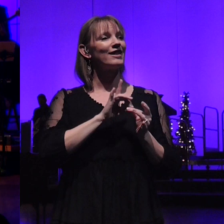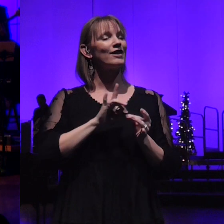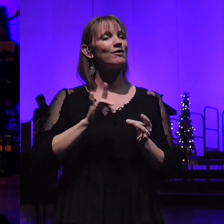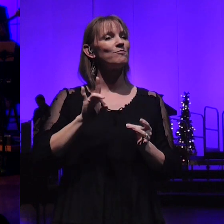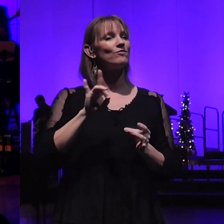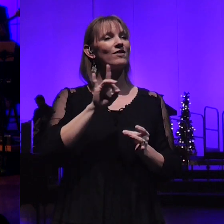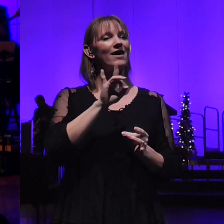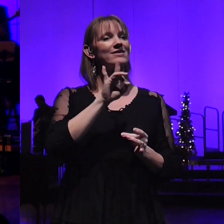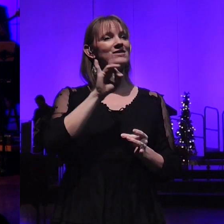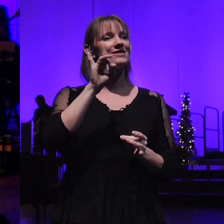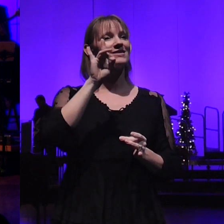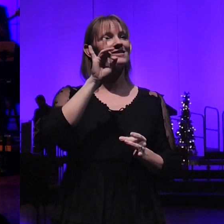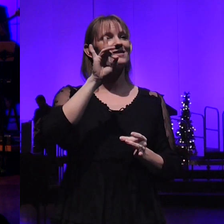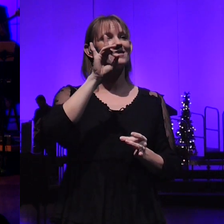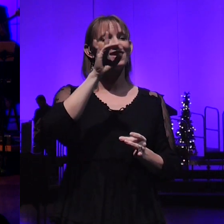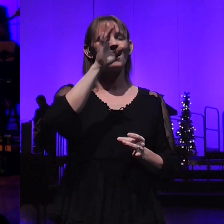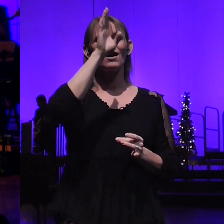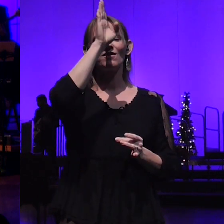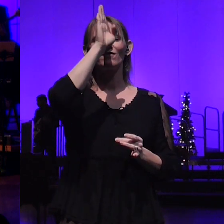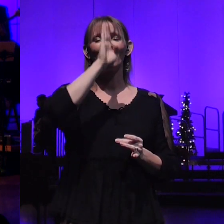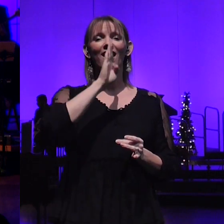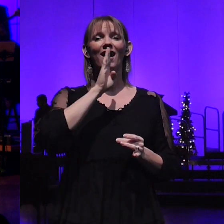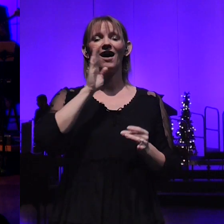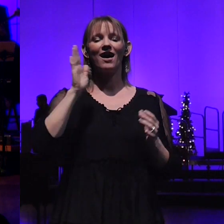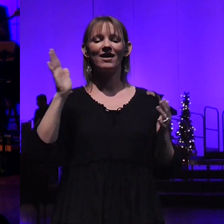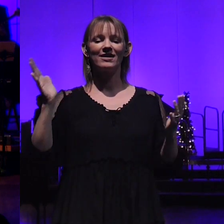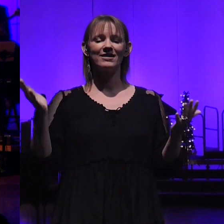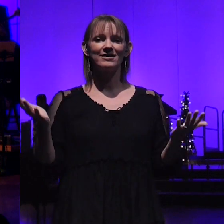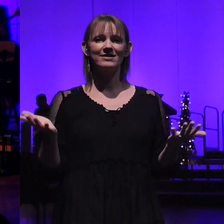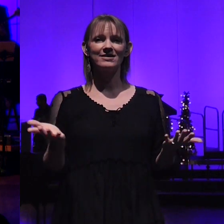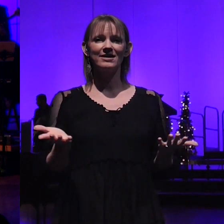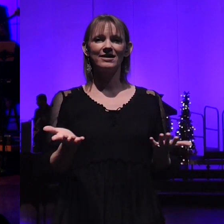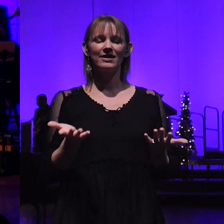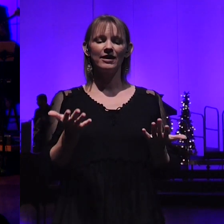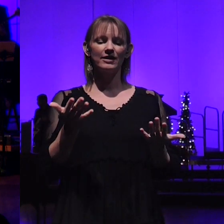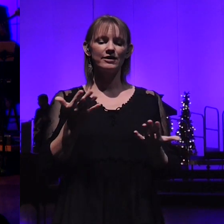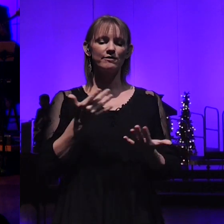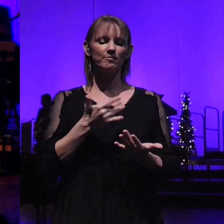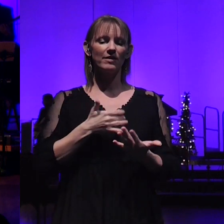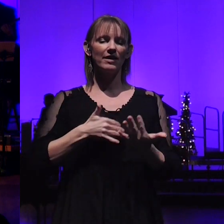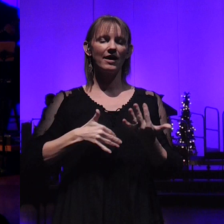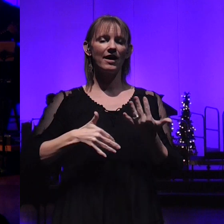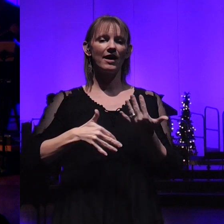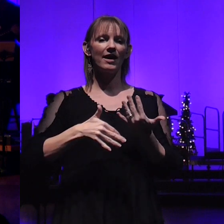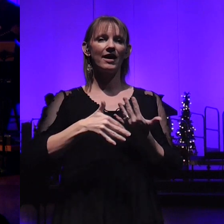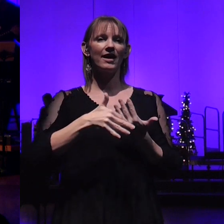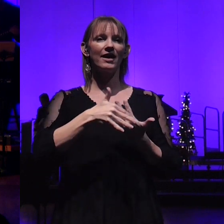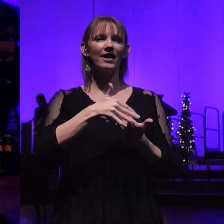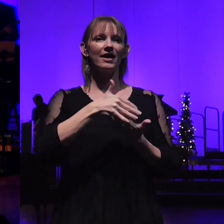Surely the presence of God is in this